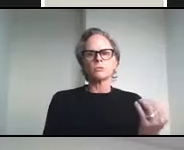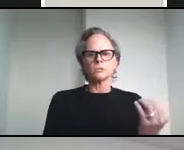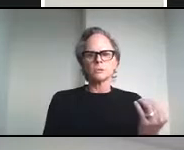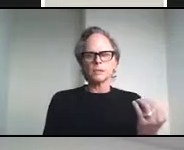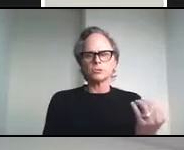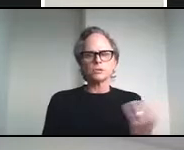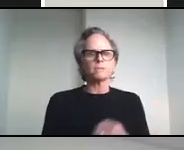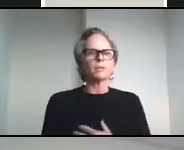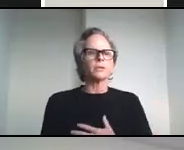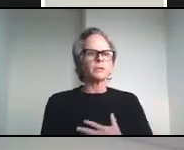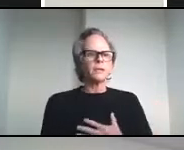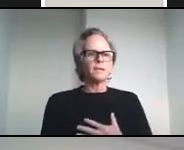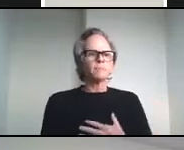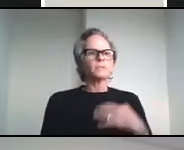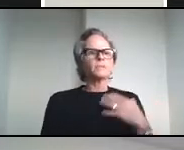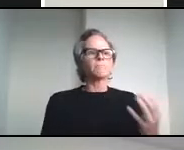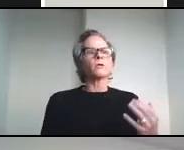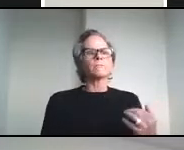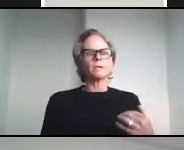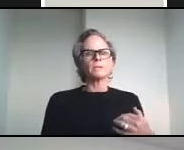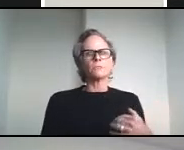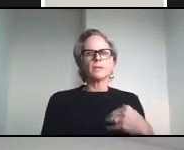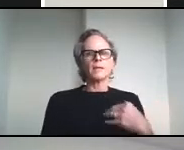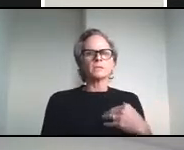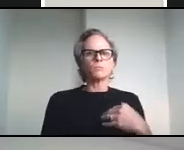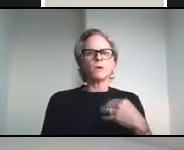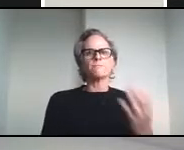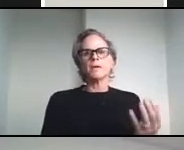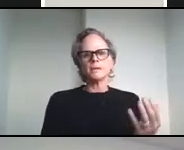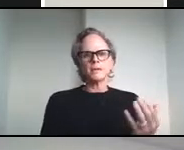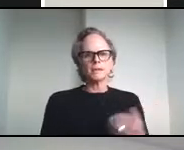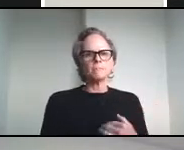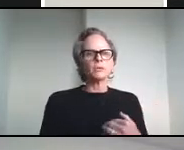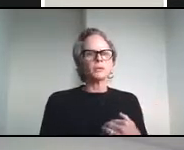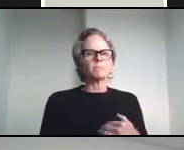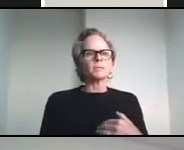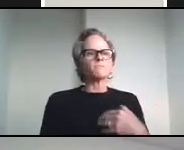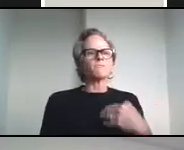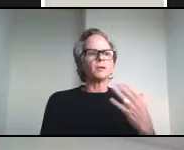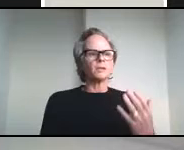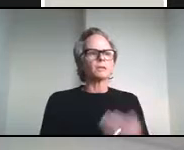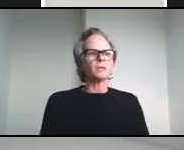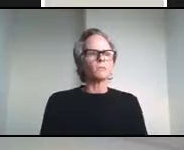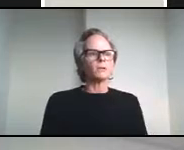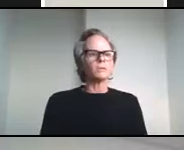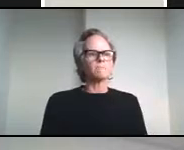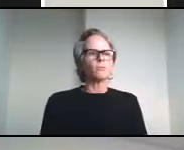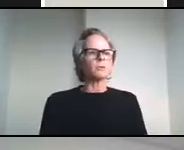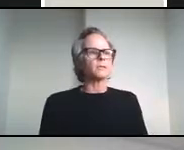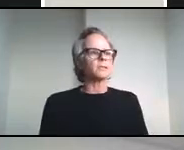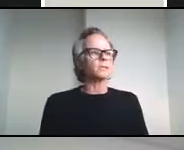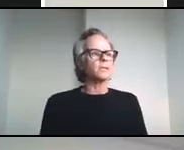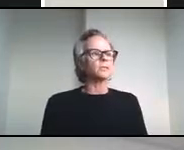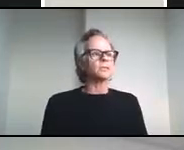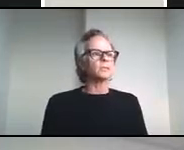upon entering the building. This is important because it really aids in wayfinding in the building. It makes it very clear where these